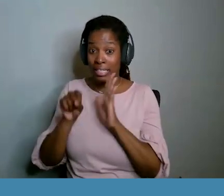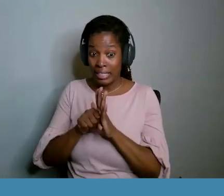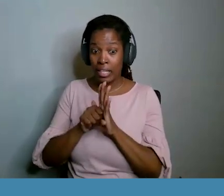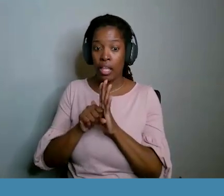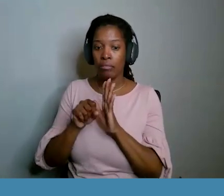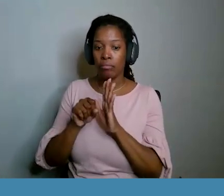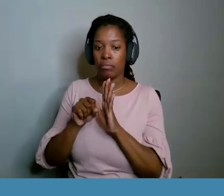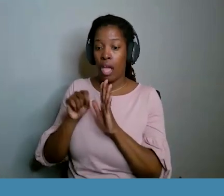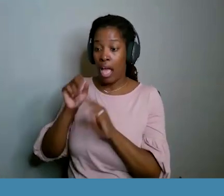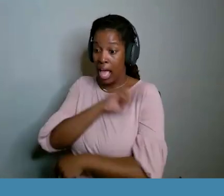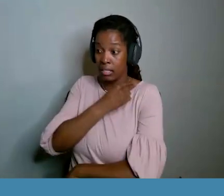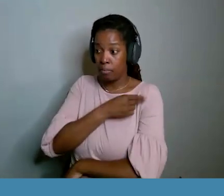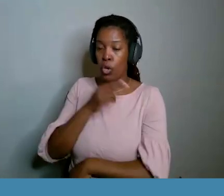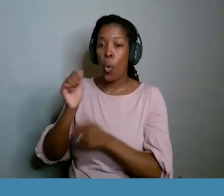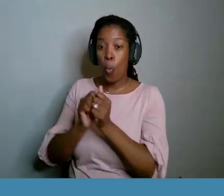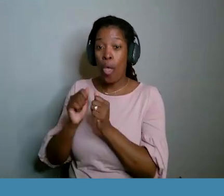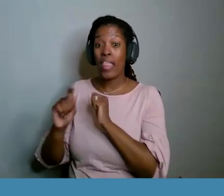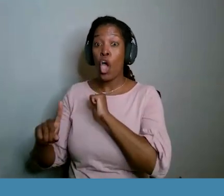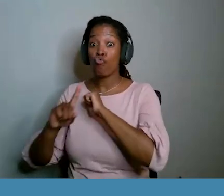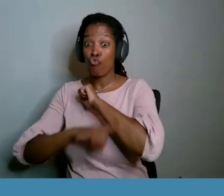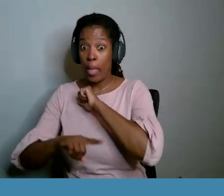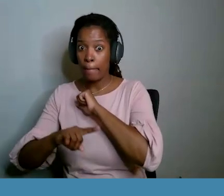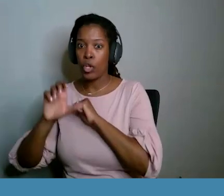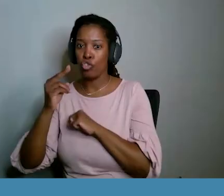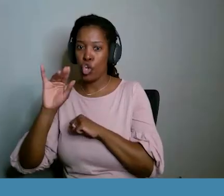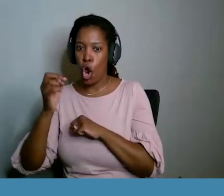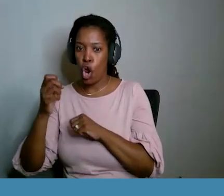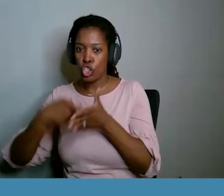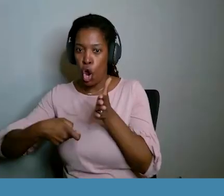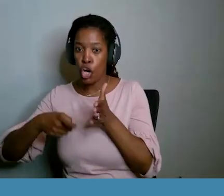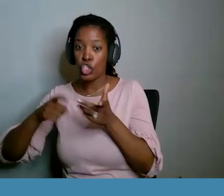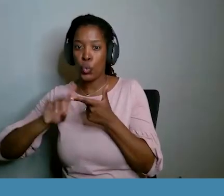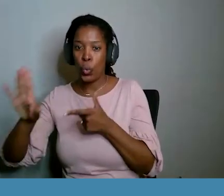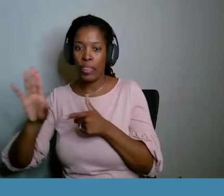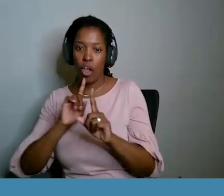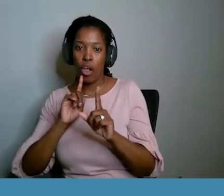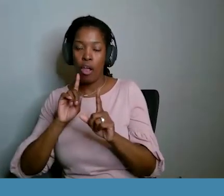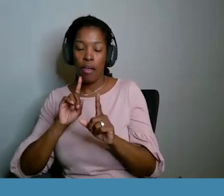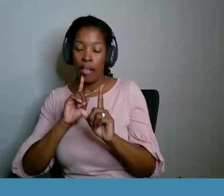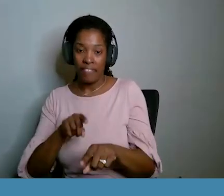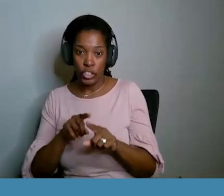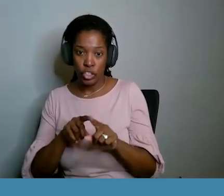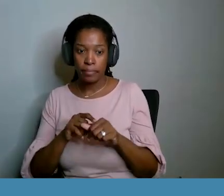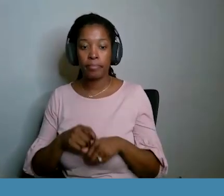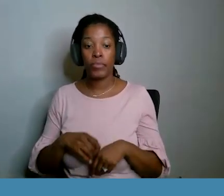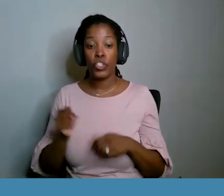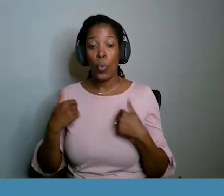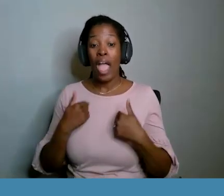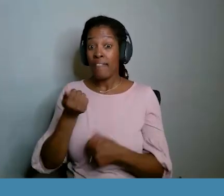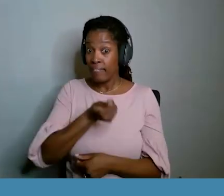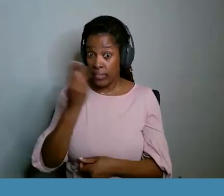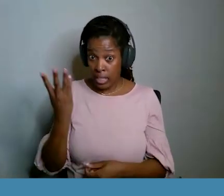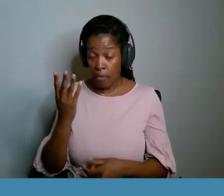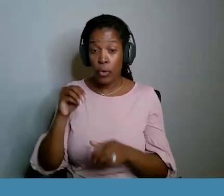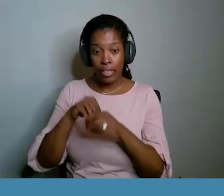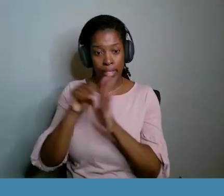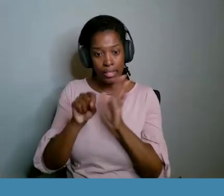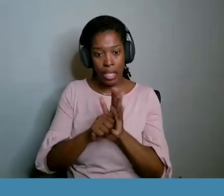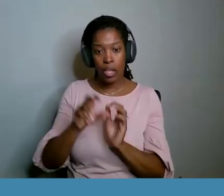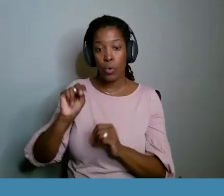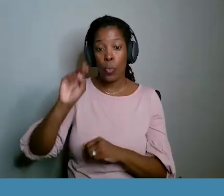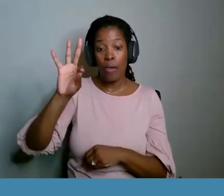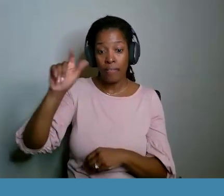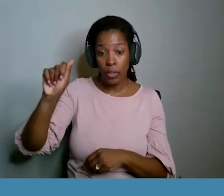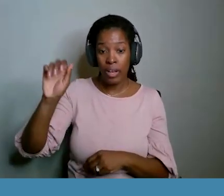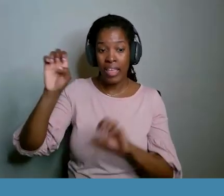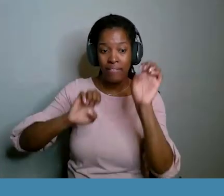commitment. So we have a few forensic facilities in the state. We have North Florida Evaluation and Treatment Center, Treasure Coast Forensic